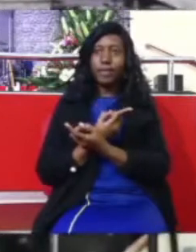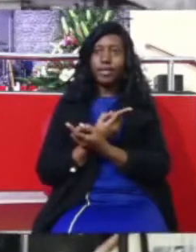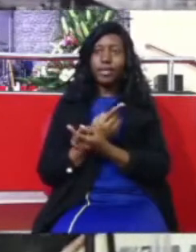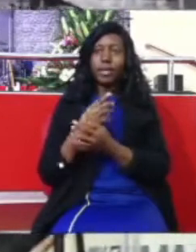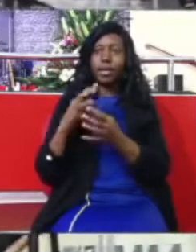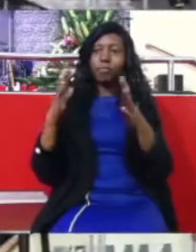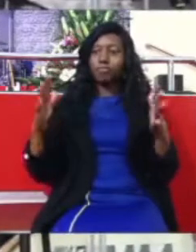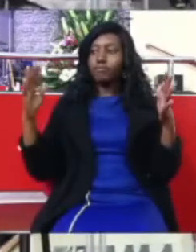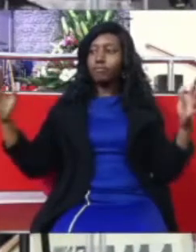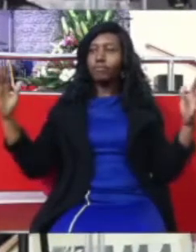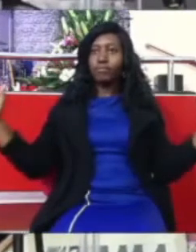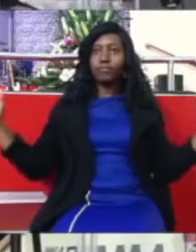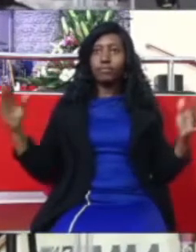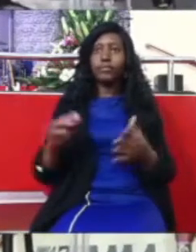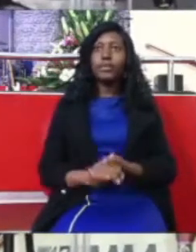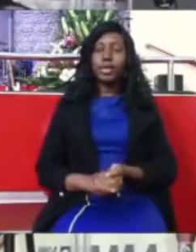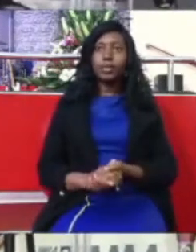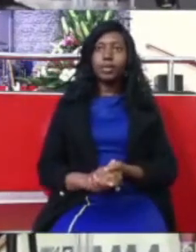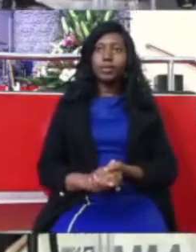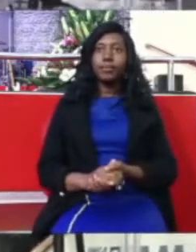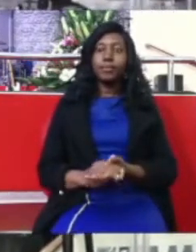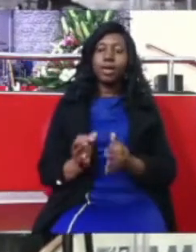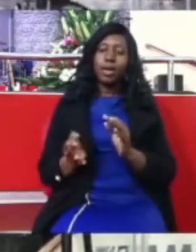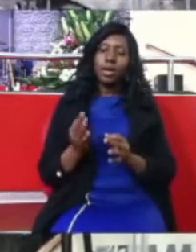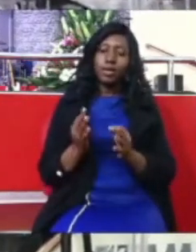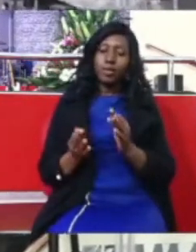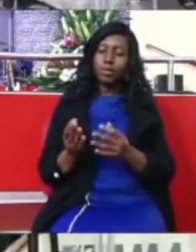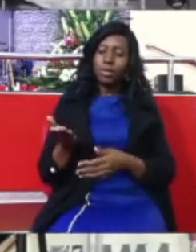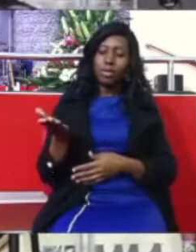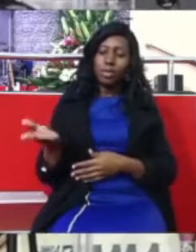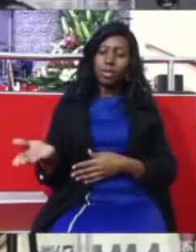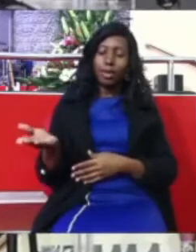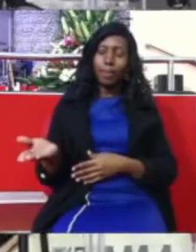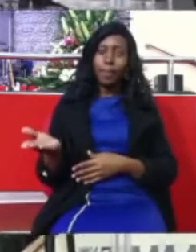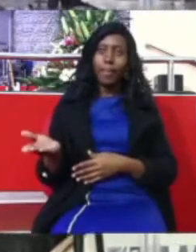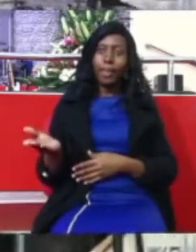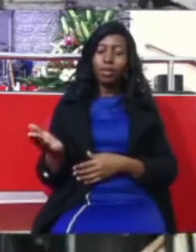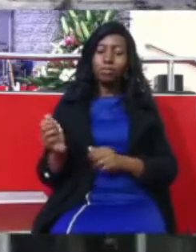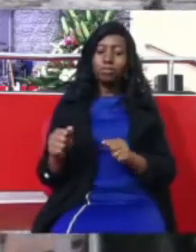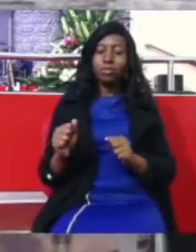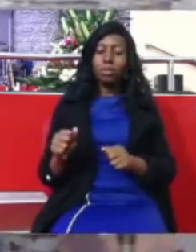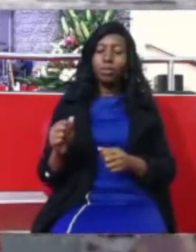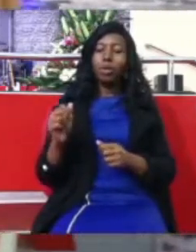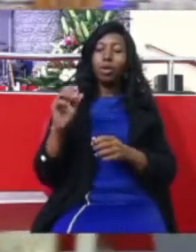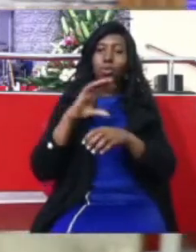7. Now, if you're just at the shallow waters, you will catch omena.